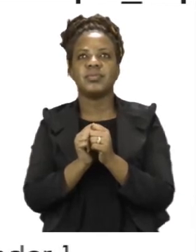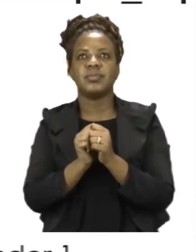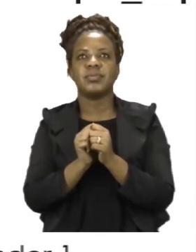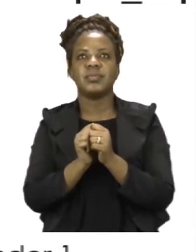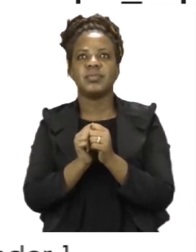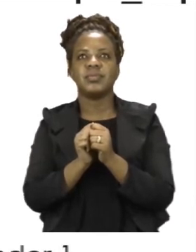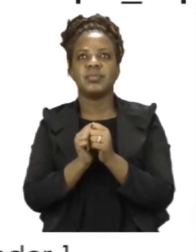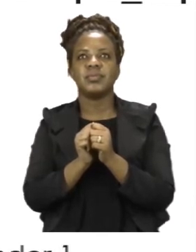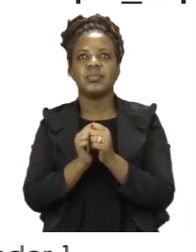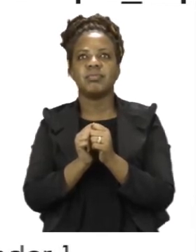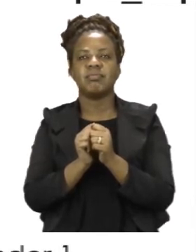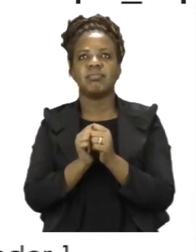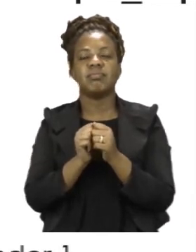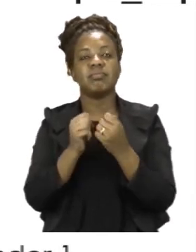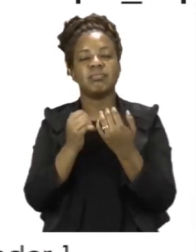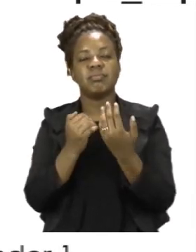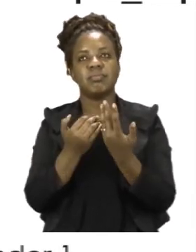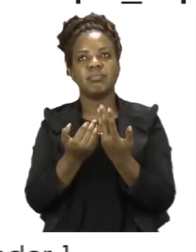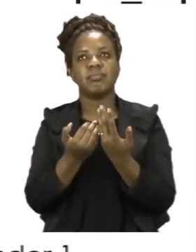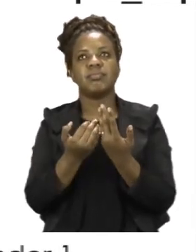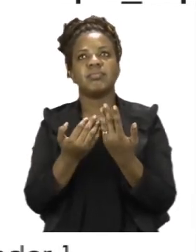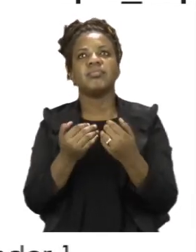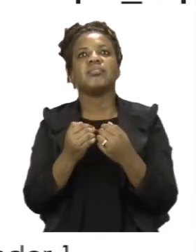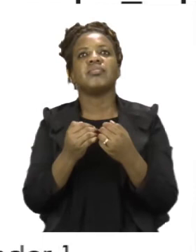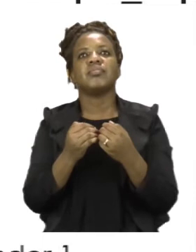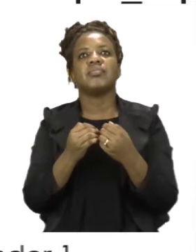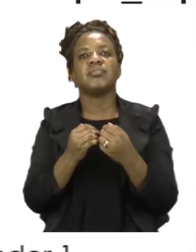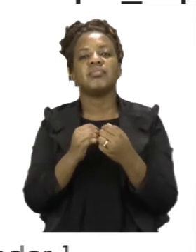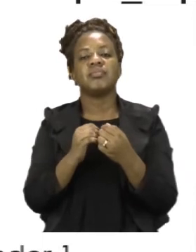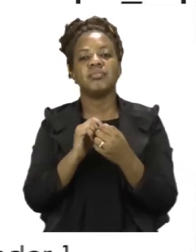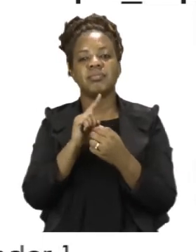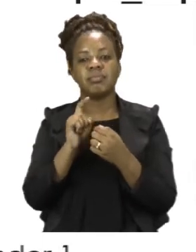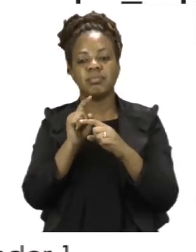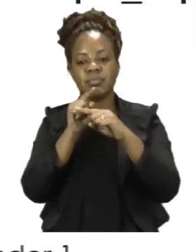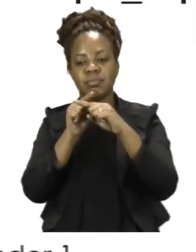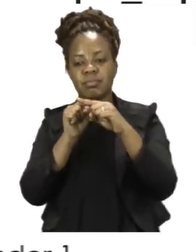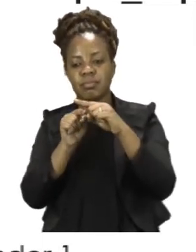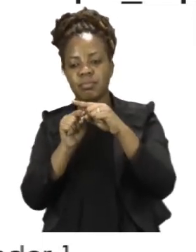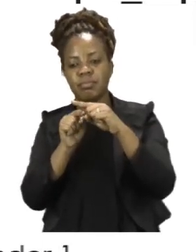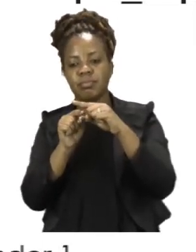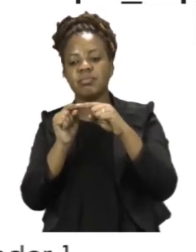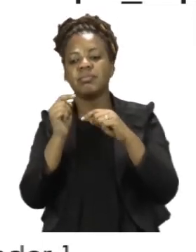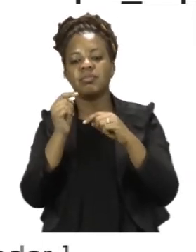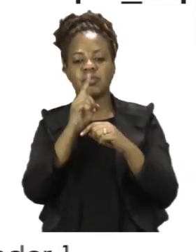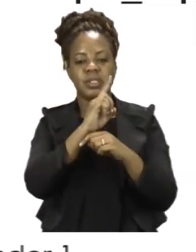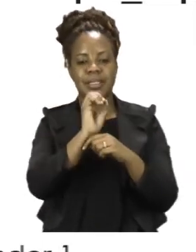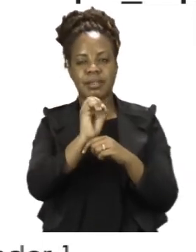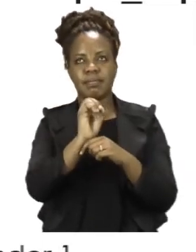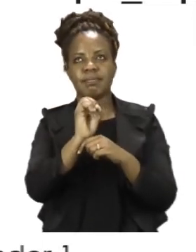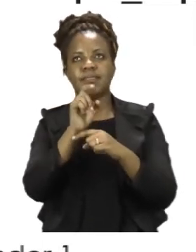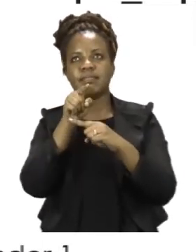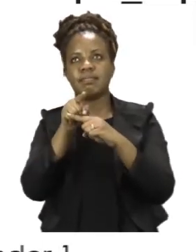Now they are asking us to divide by 2 and then to